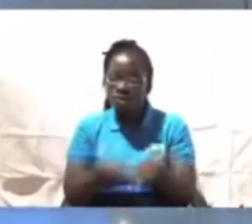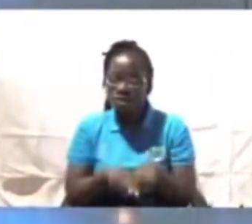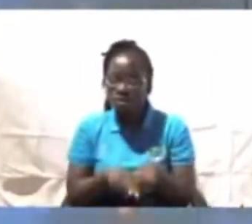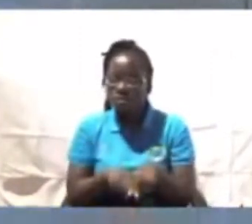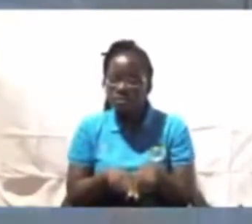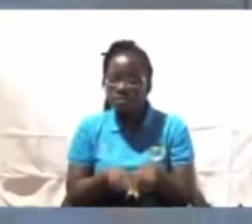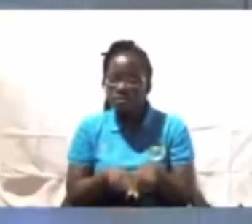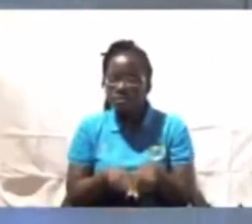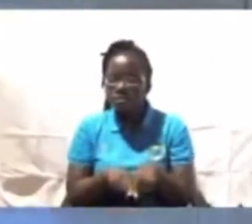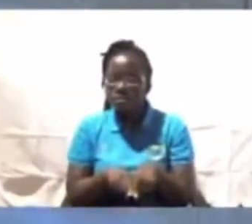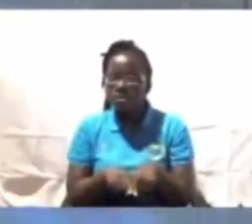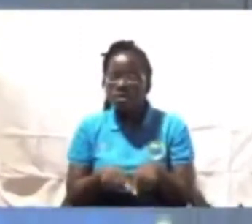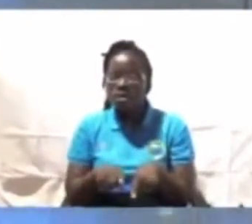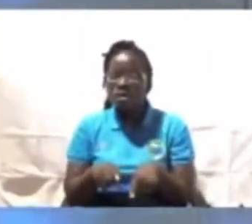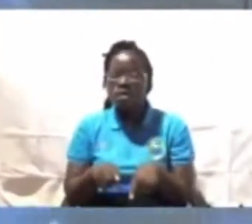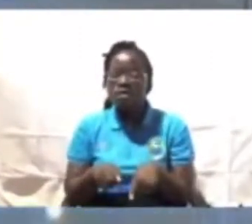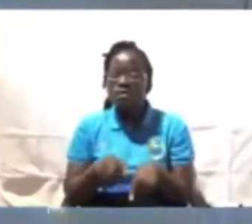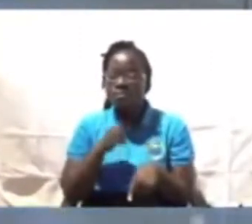Lala Minko.